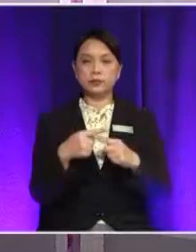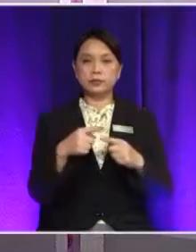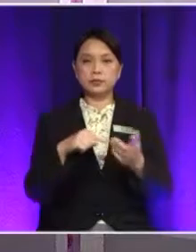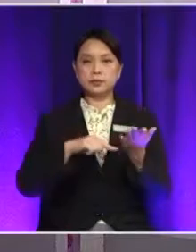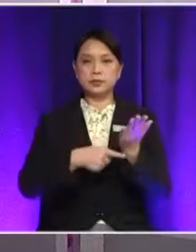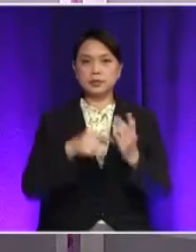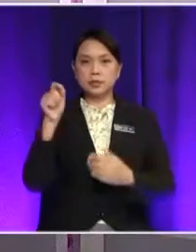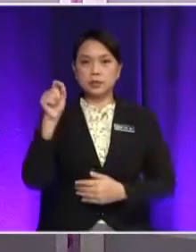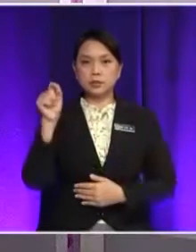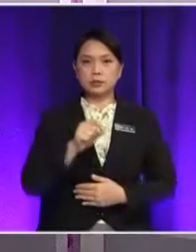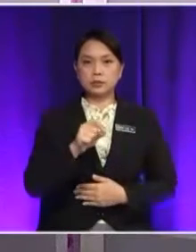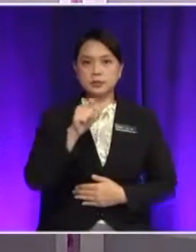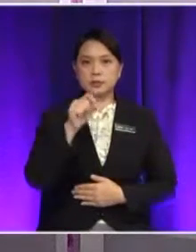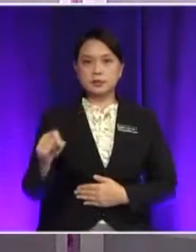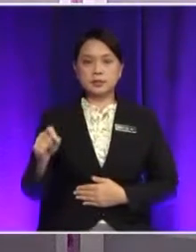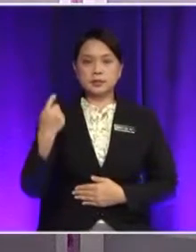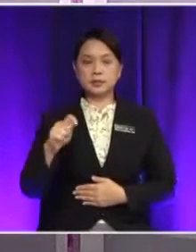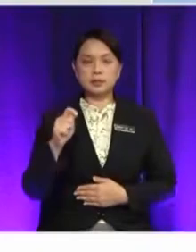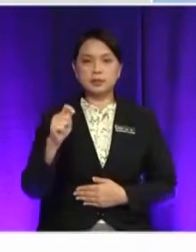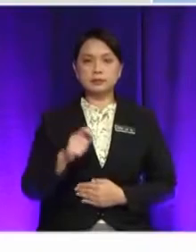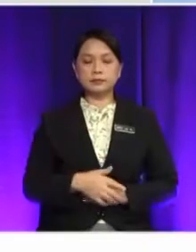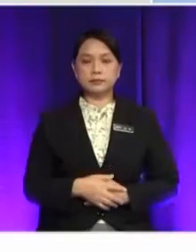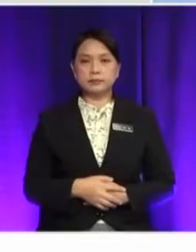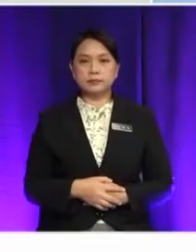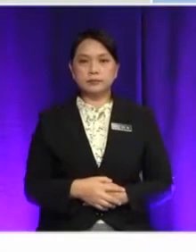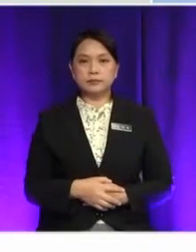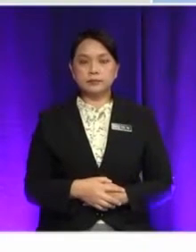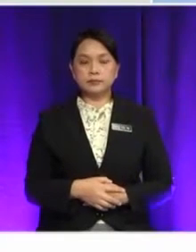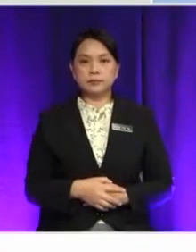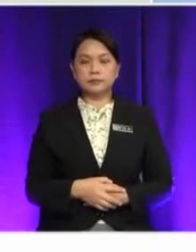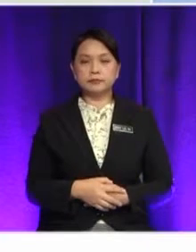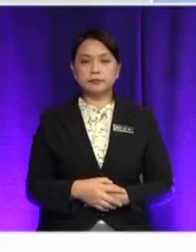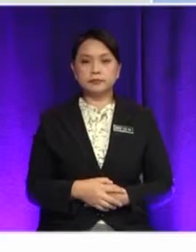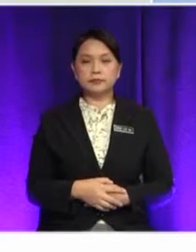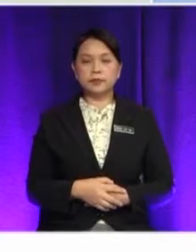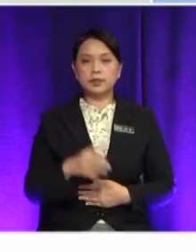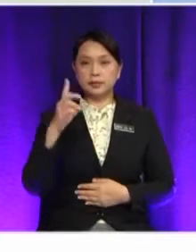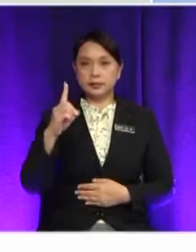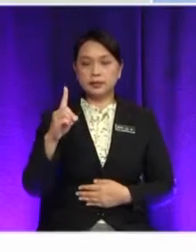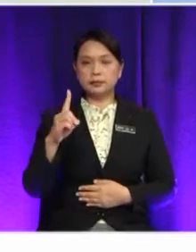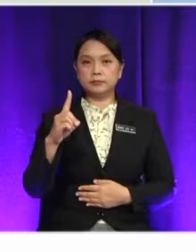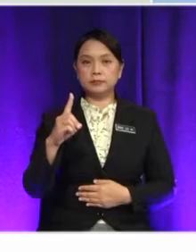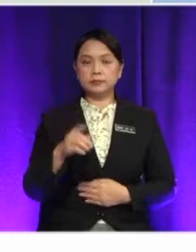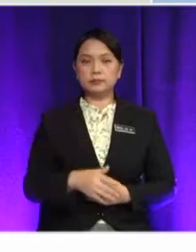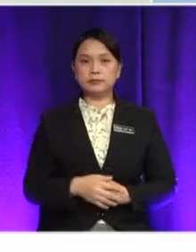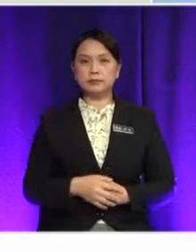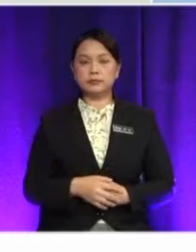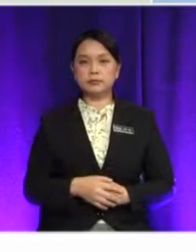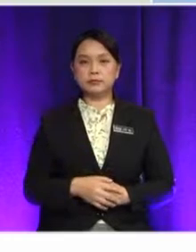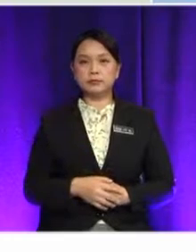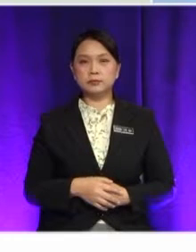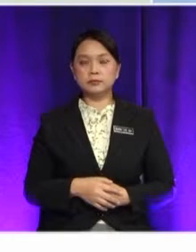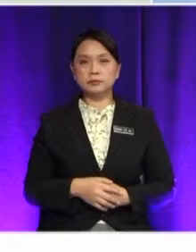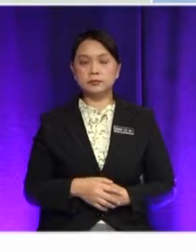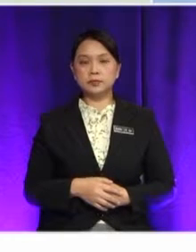Remember the earlier questions? We already chose what is this? D and also G. So you need to cross the answers before